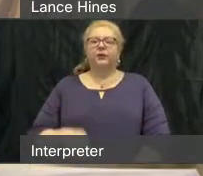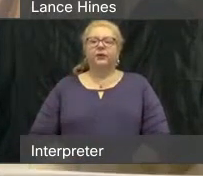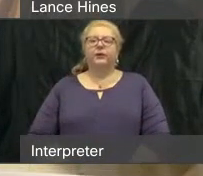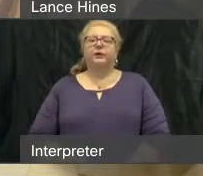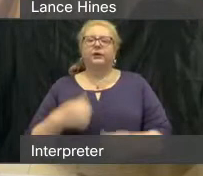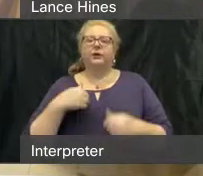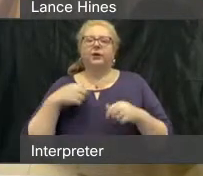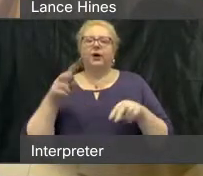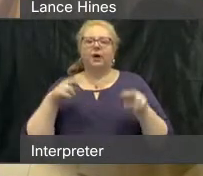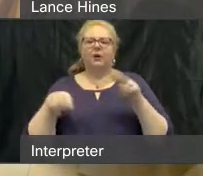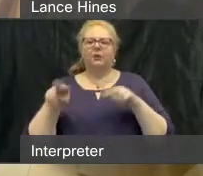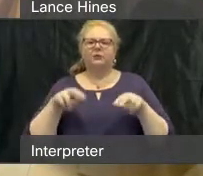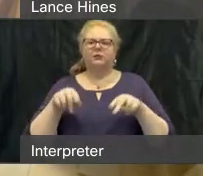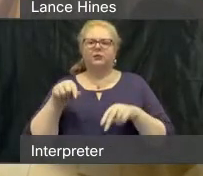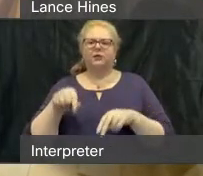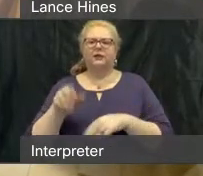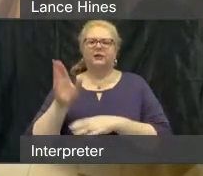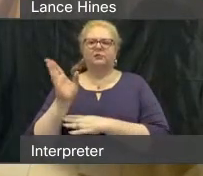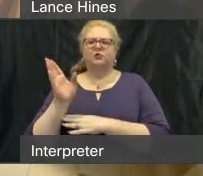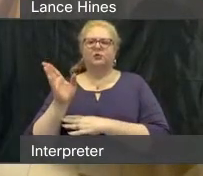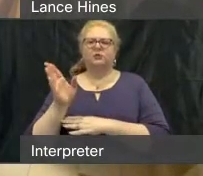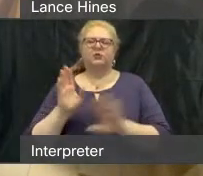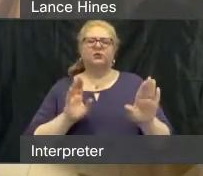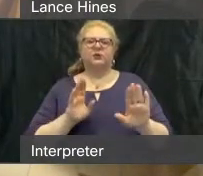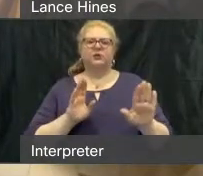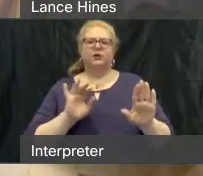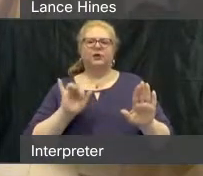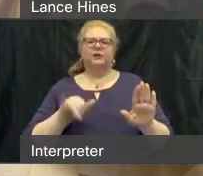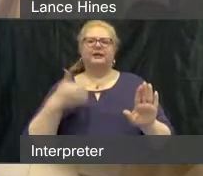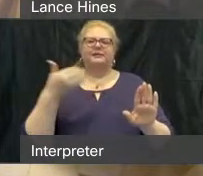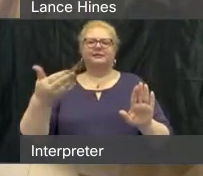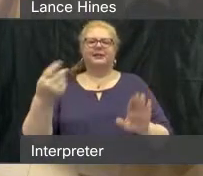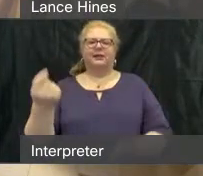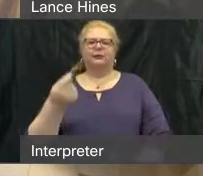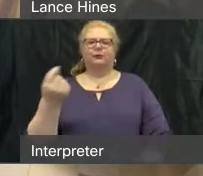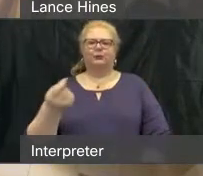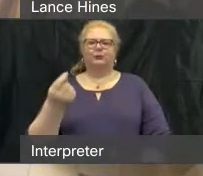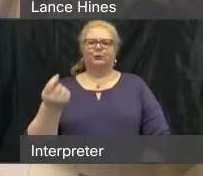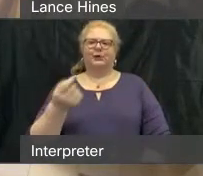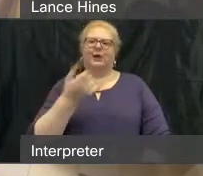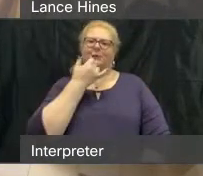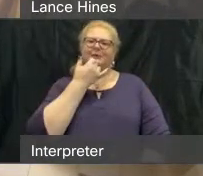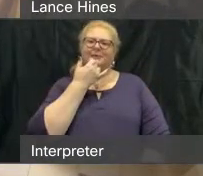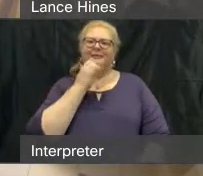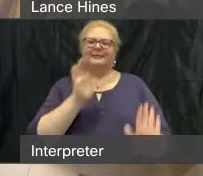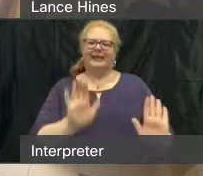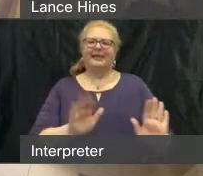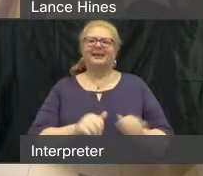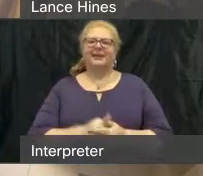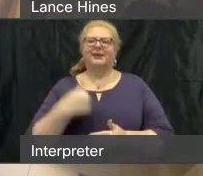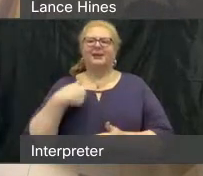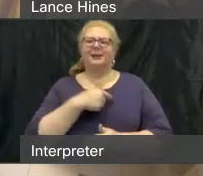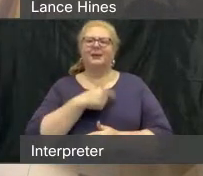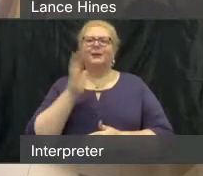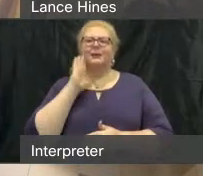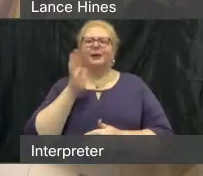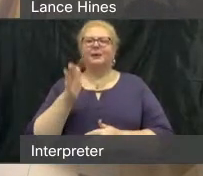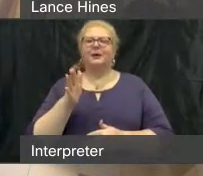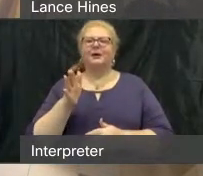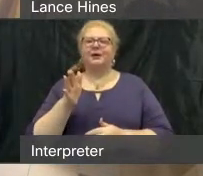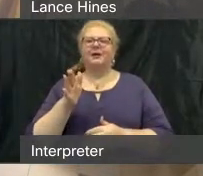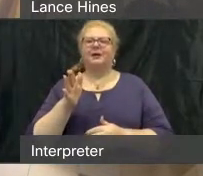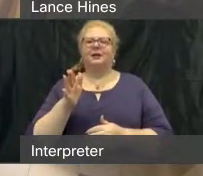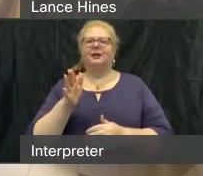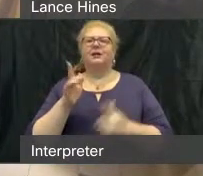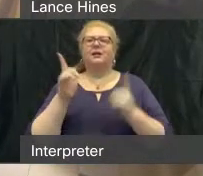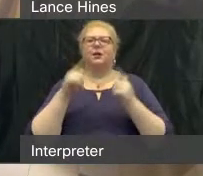I was looking at this presentation. No, that's going to be on next Tuesday. Yeah, we'll read.